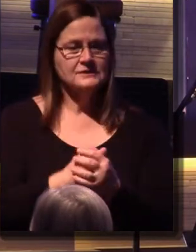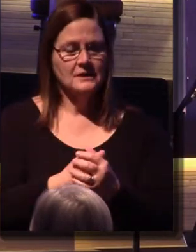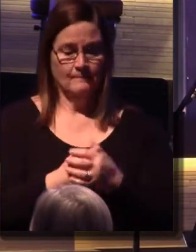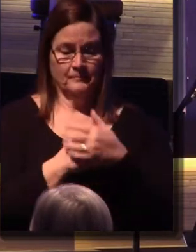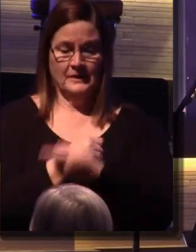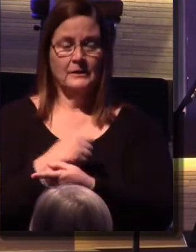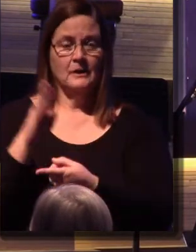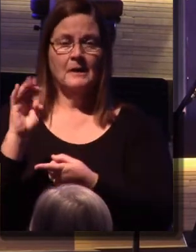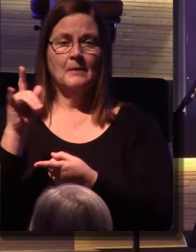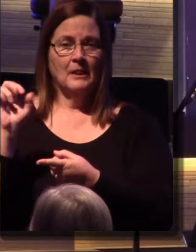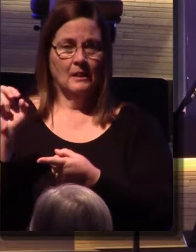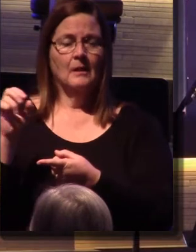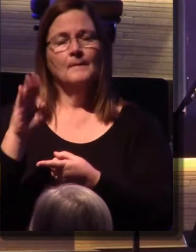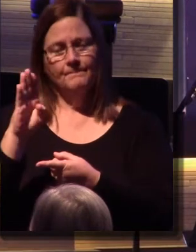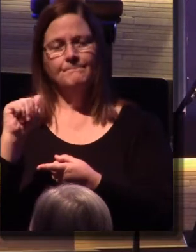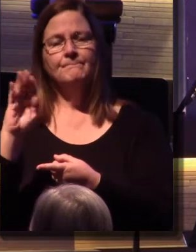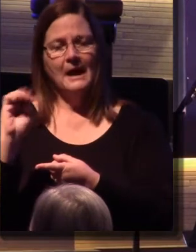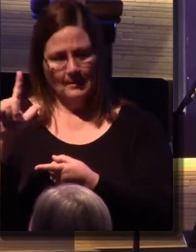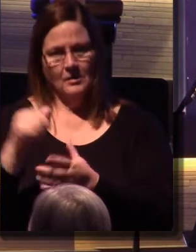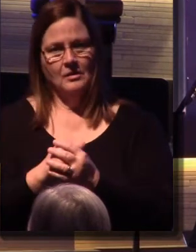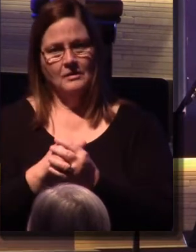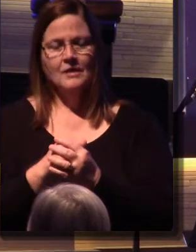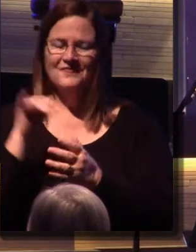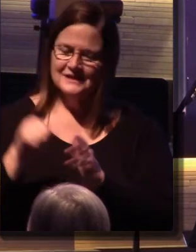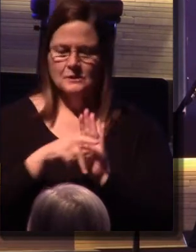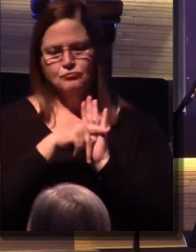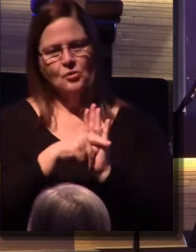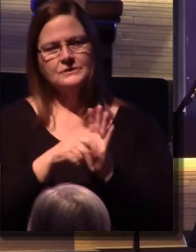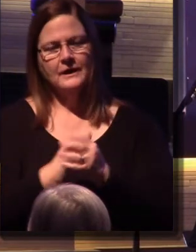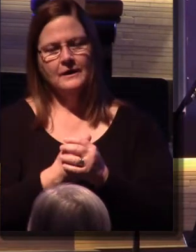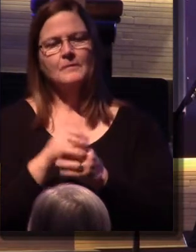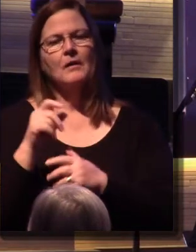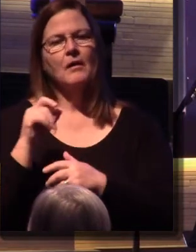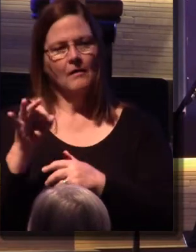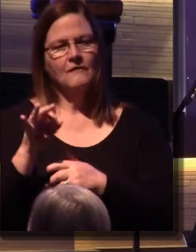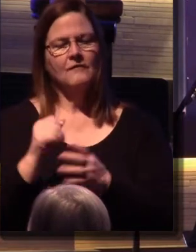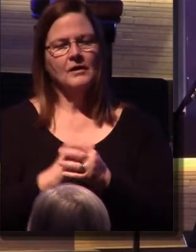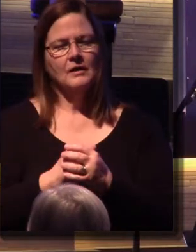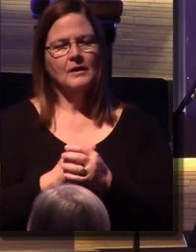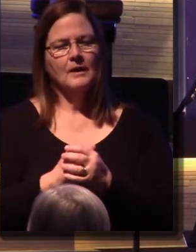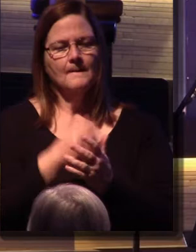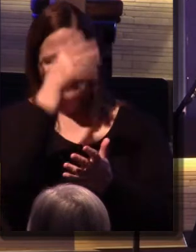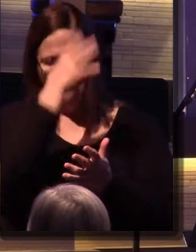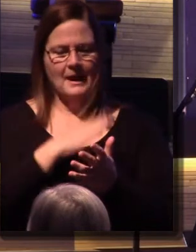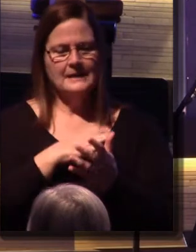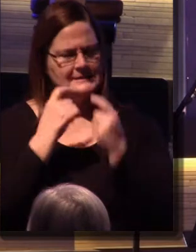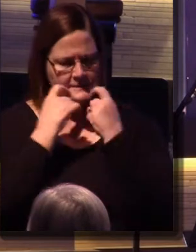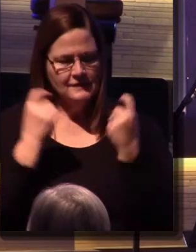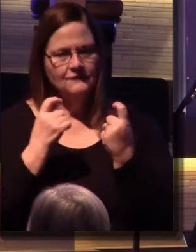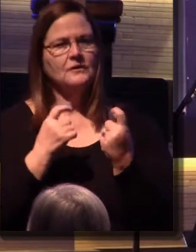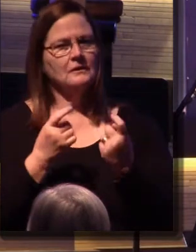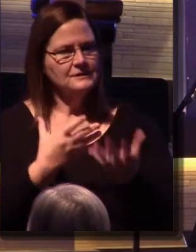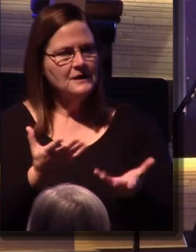But here is Babylon, or Babel, is the very prototype of man's sinful desire